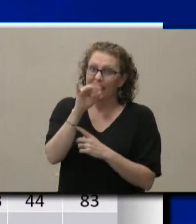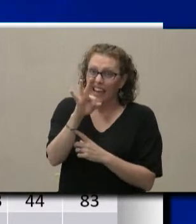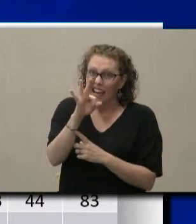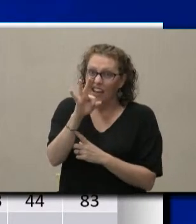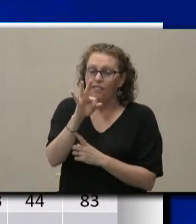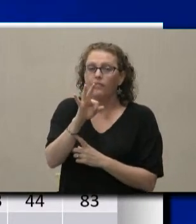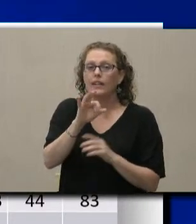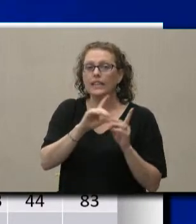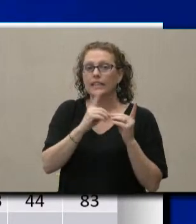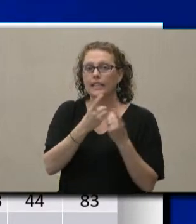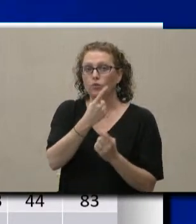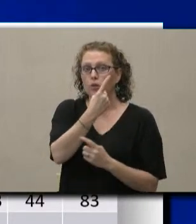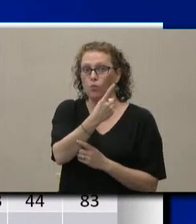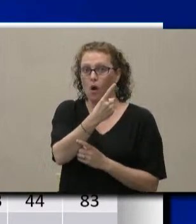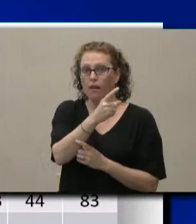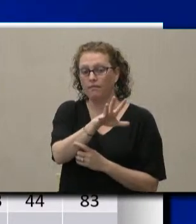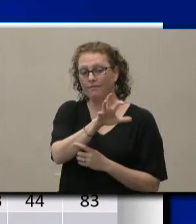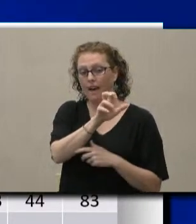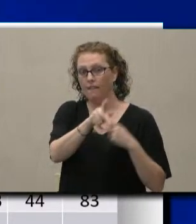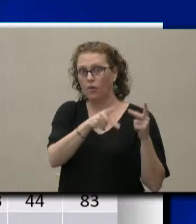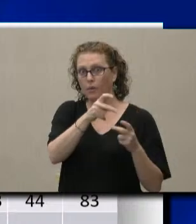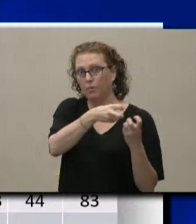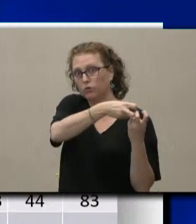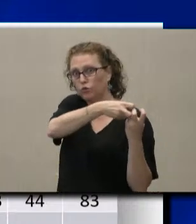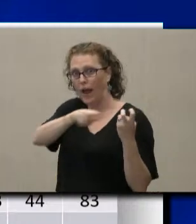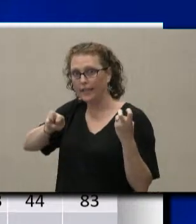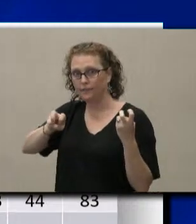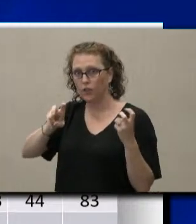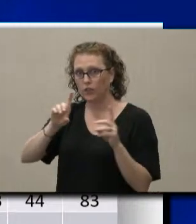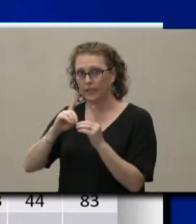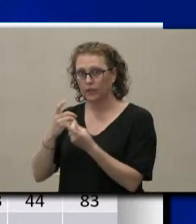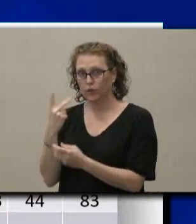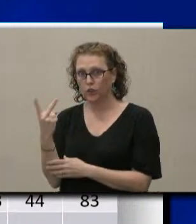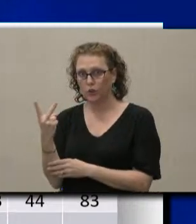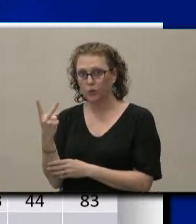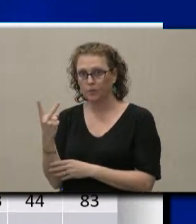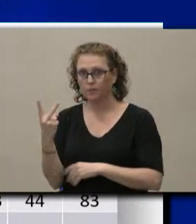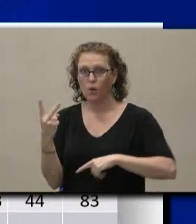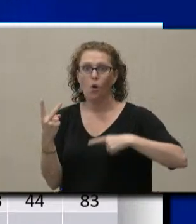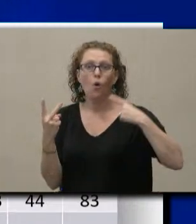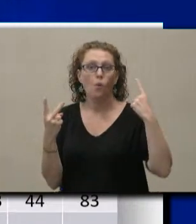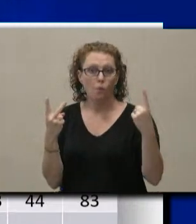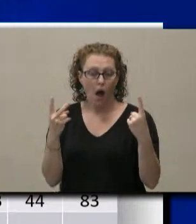from District 1 to District 2, District 1's population would have been